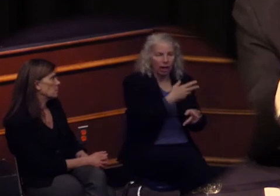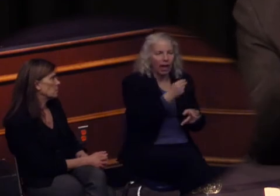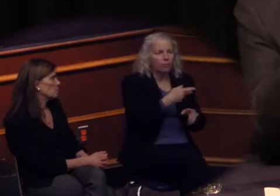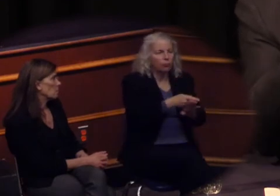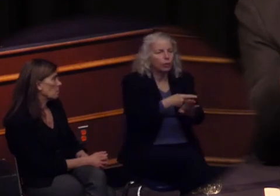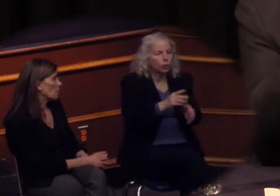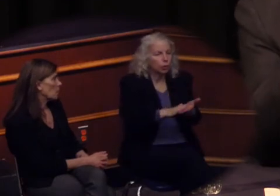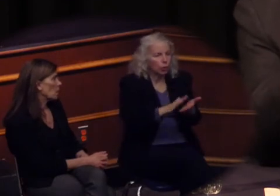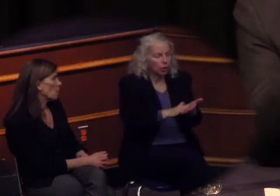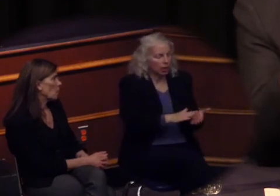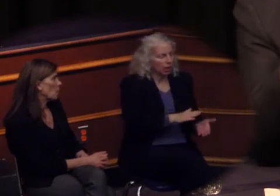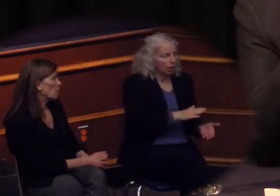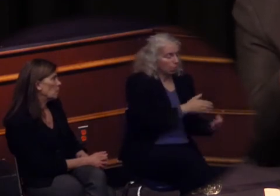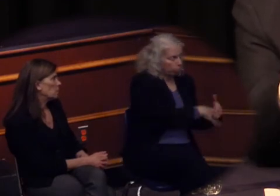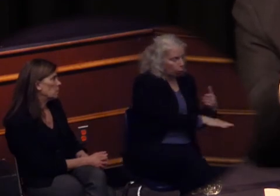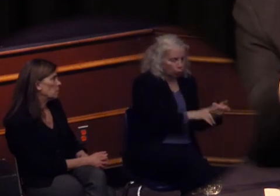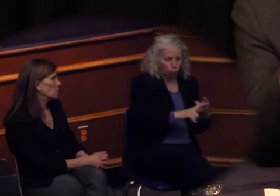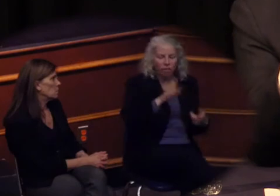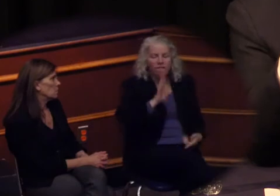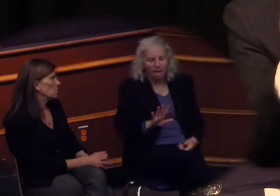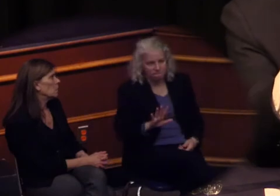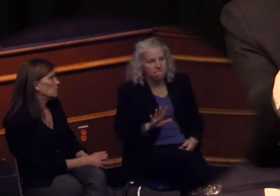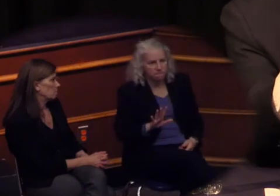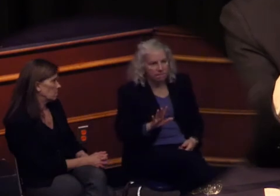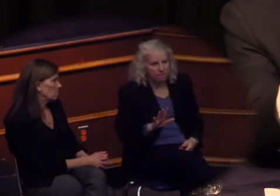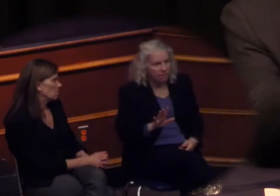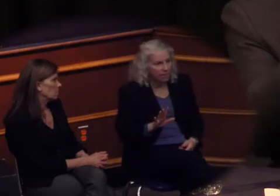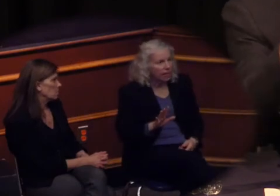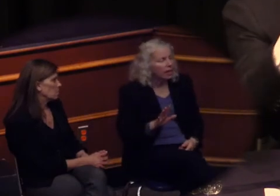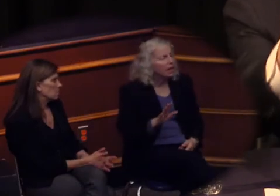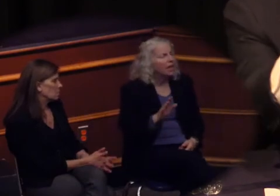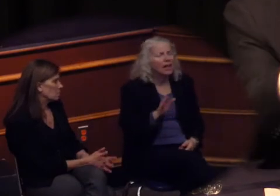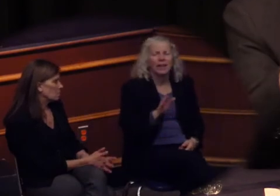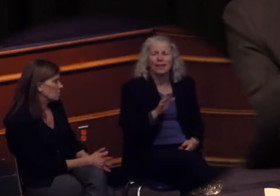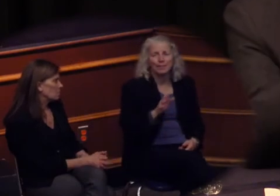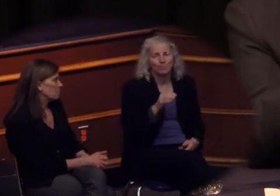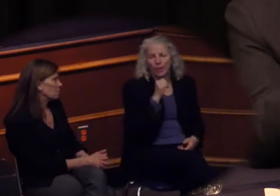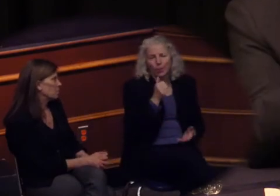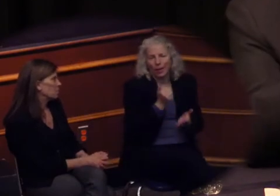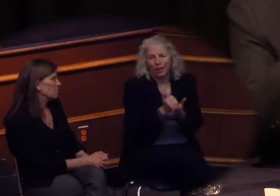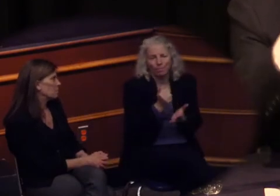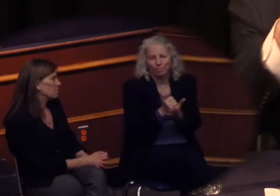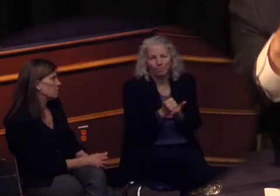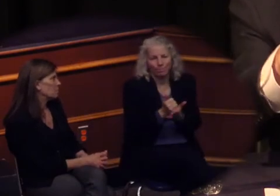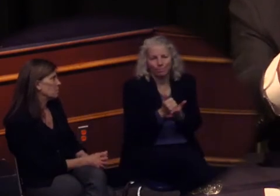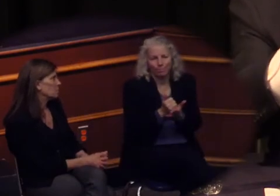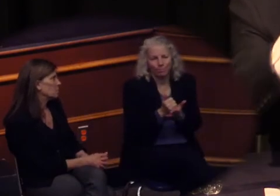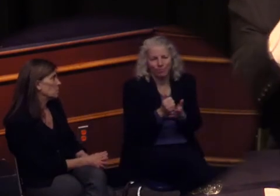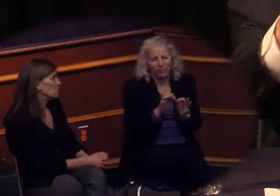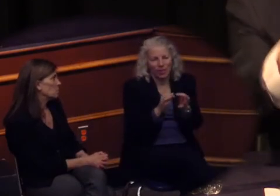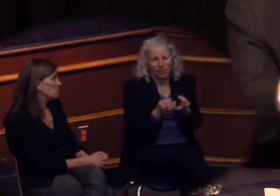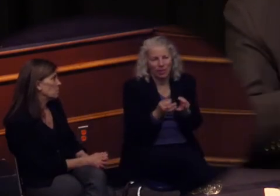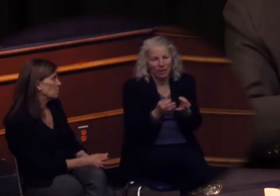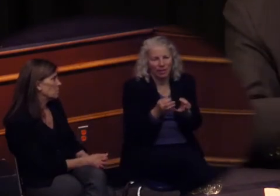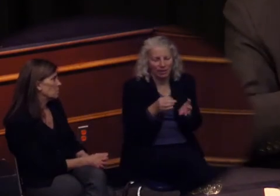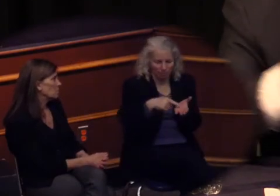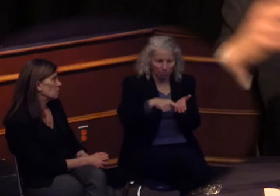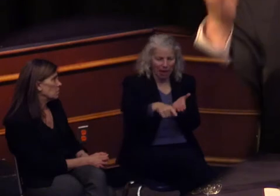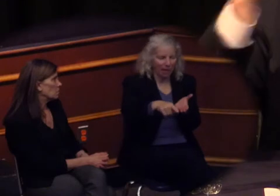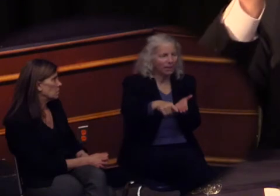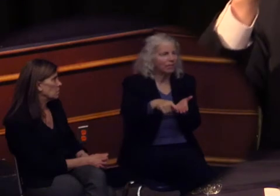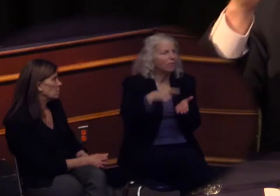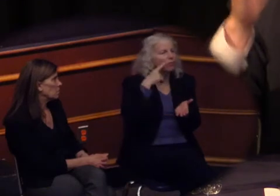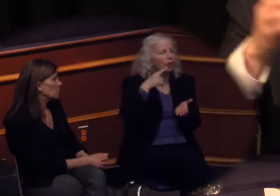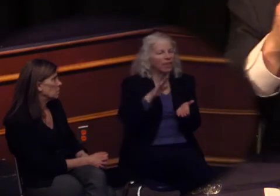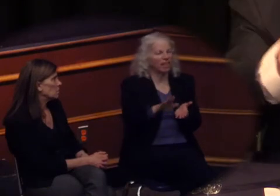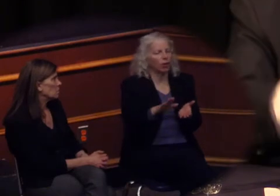It's not going to do a lot of good for a family to get paid family leave, which